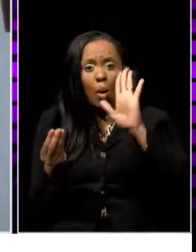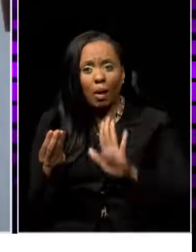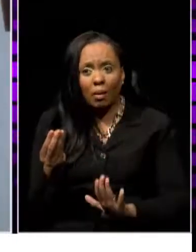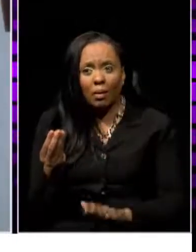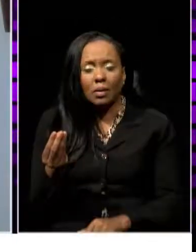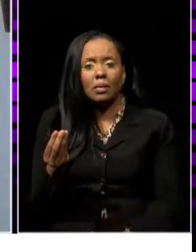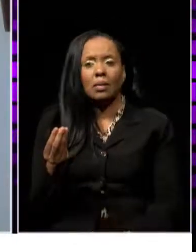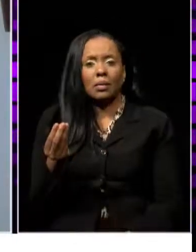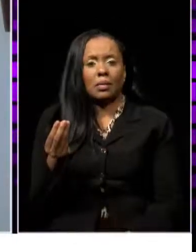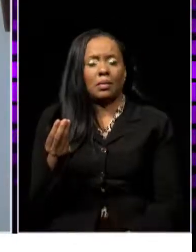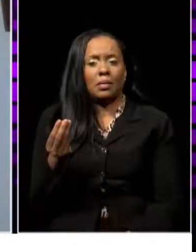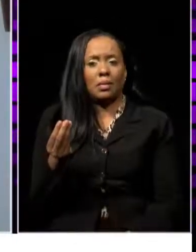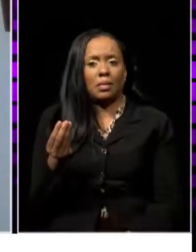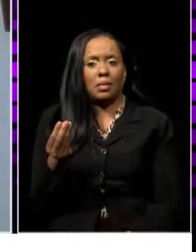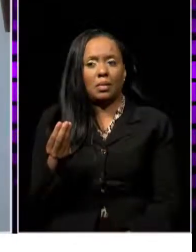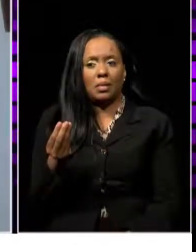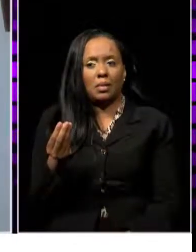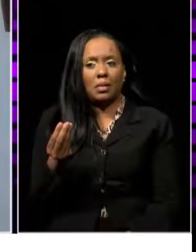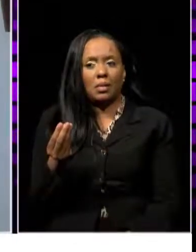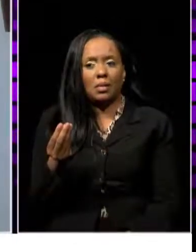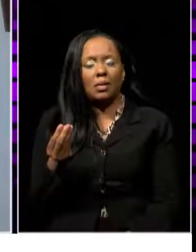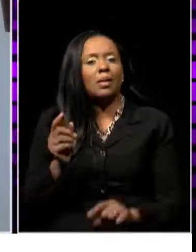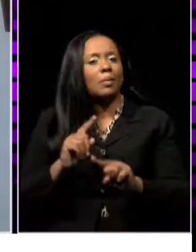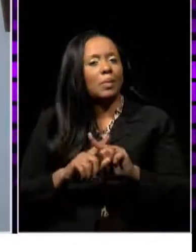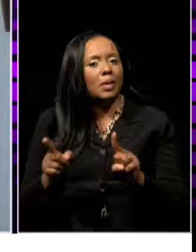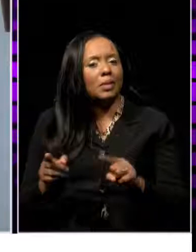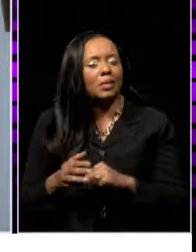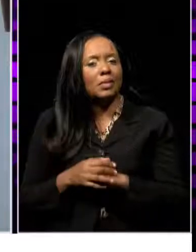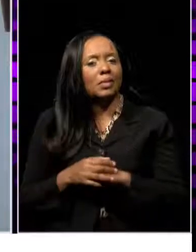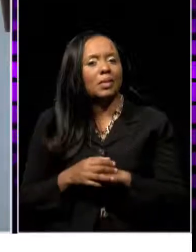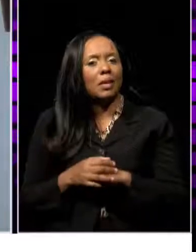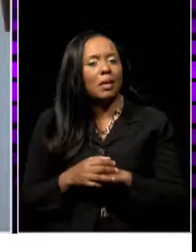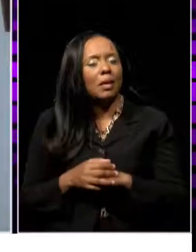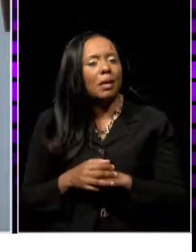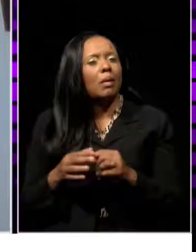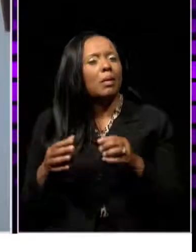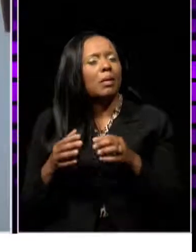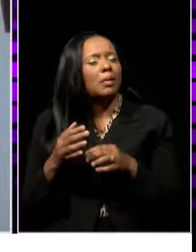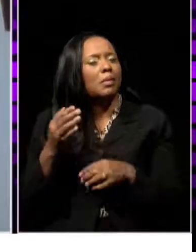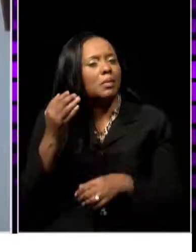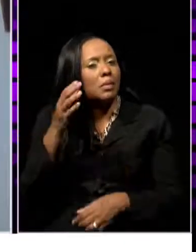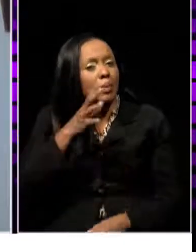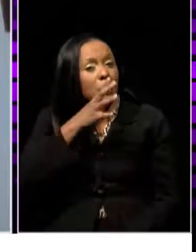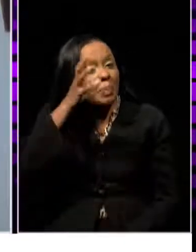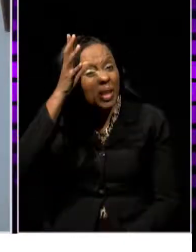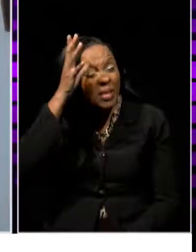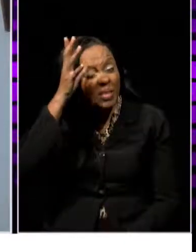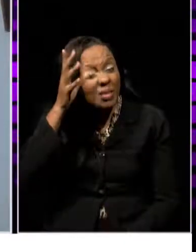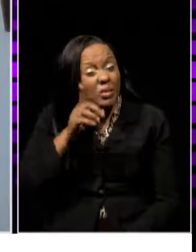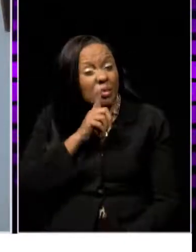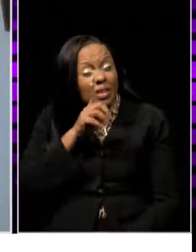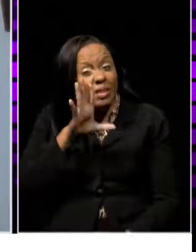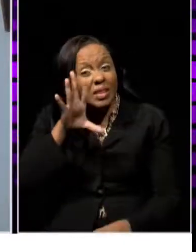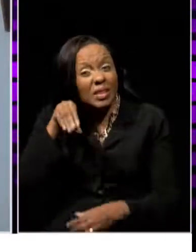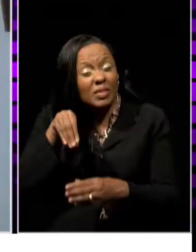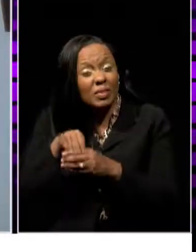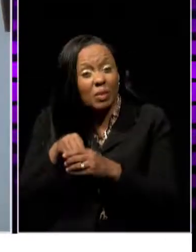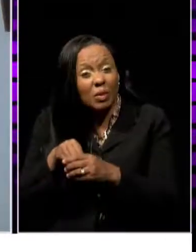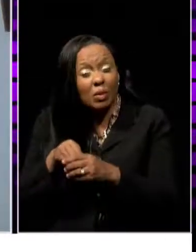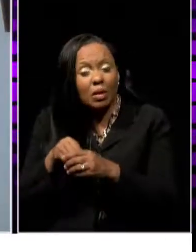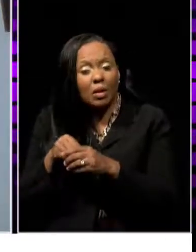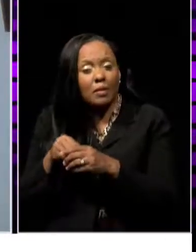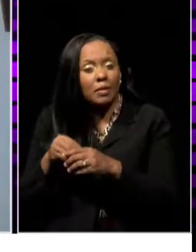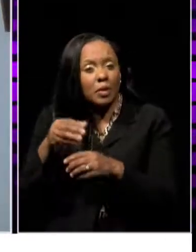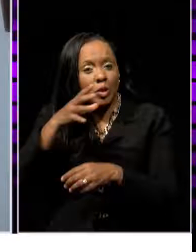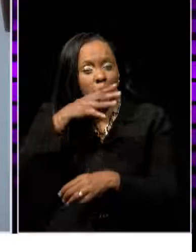is, where did the parental involvement begin and where did the students' involvement end? So I